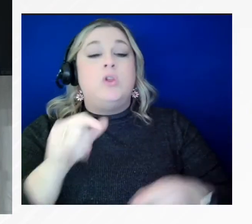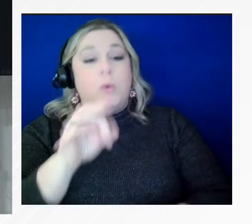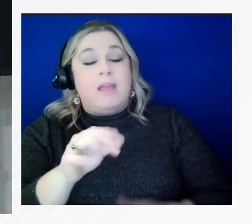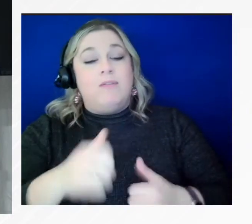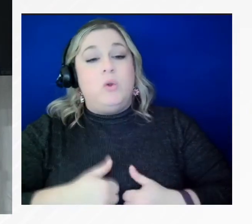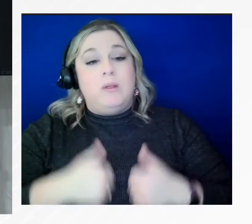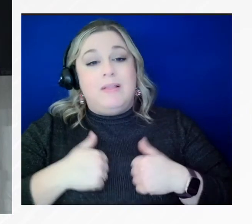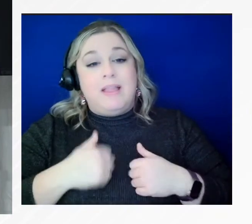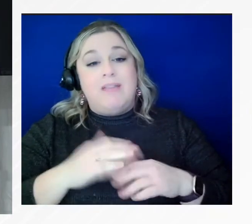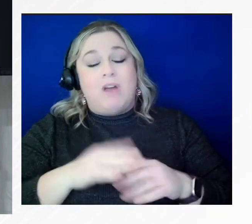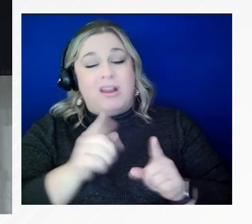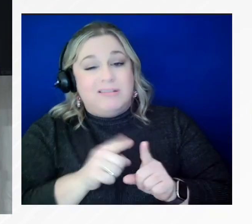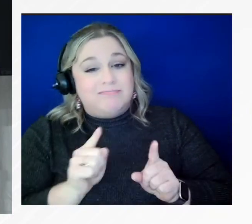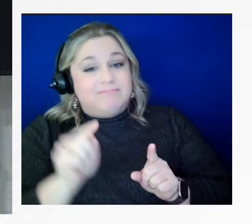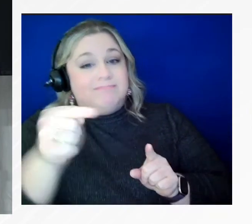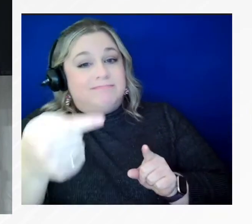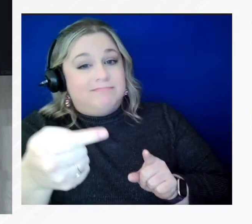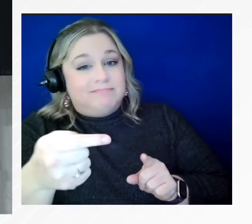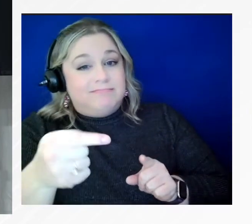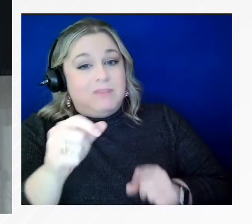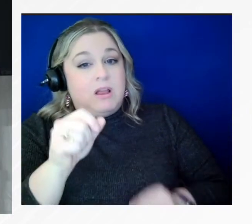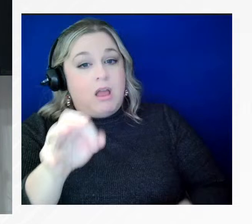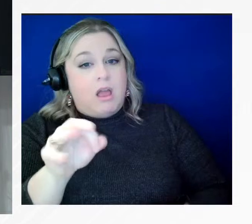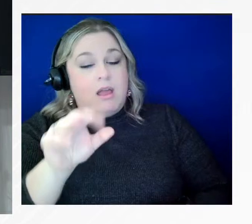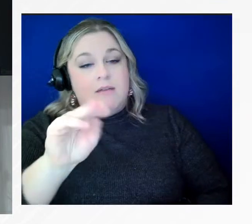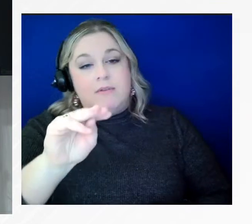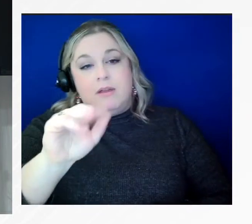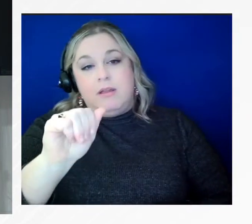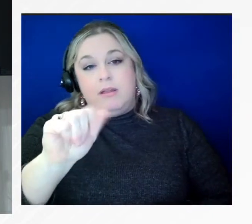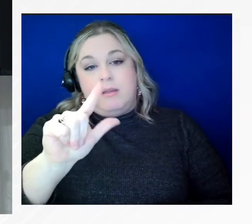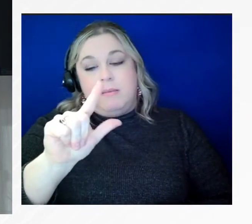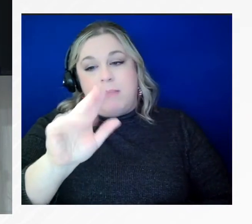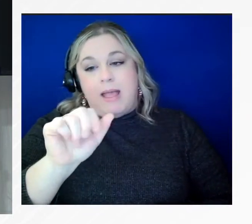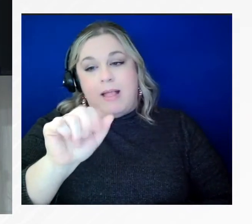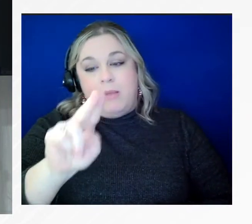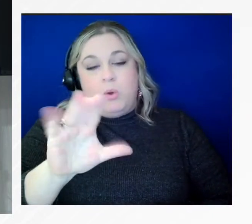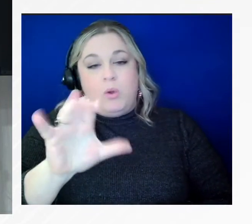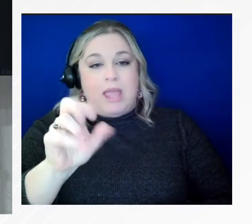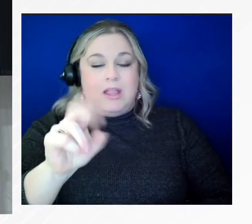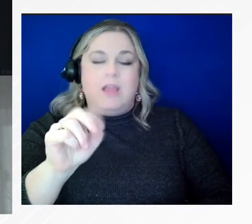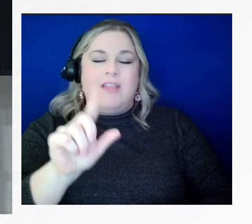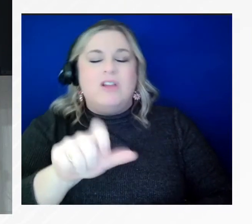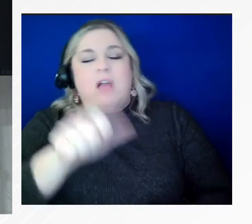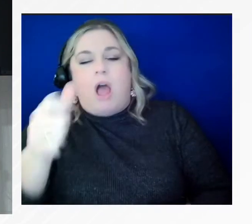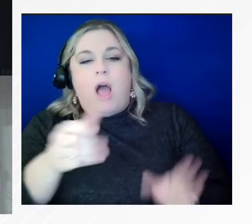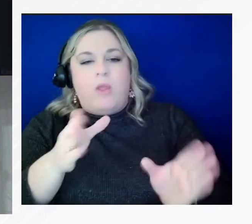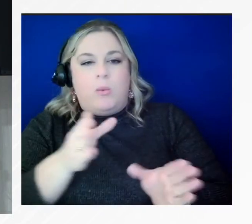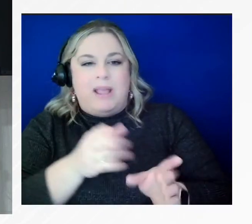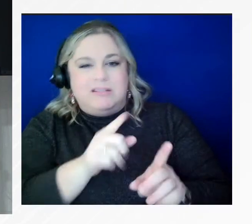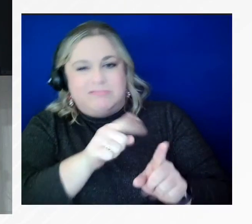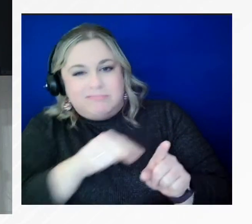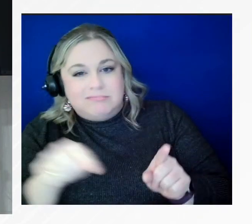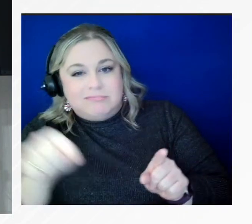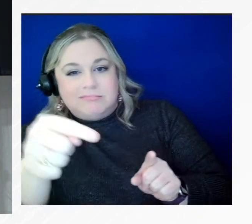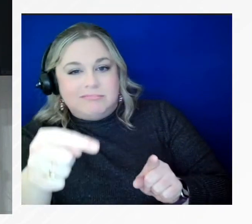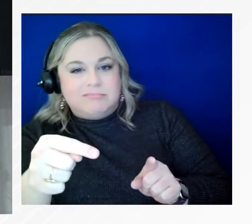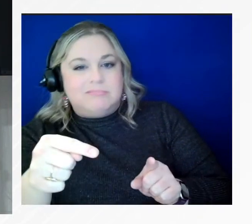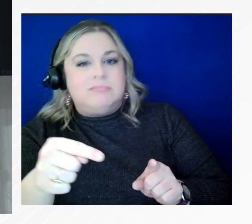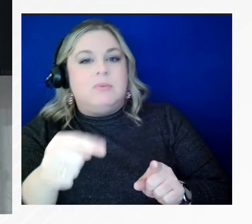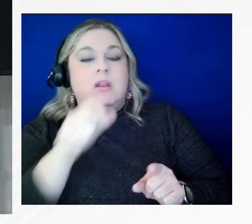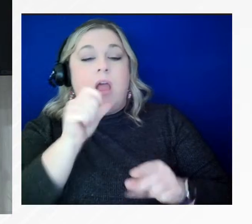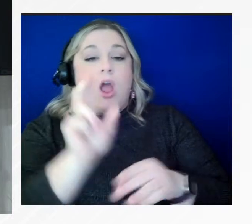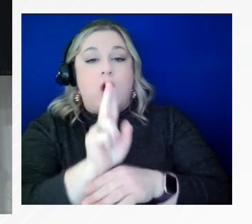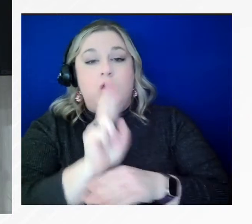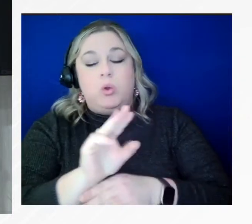an offshoot of Malibu Canyon, there are other ways to get to your house. Right